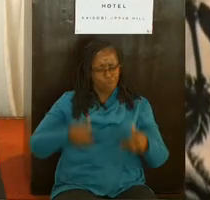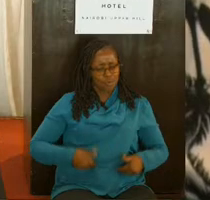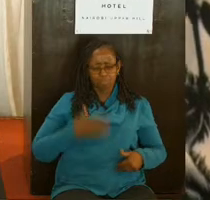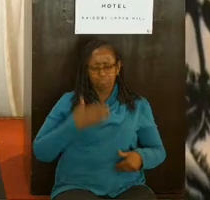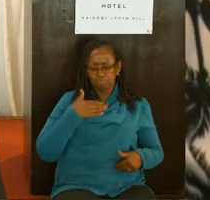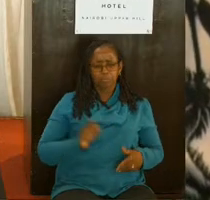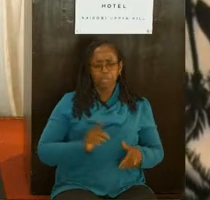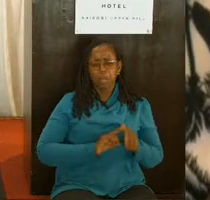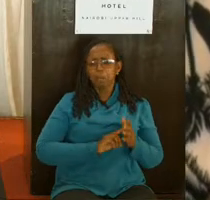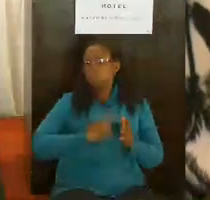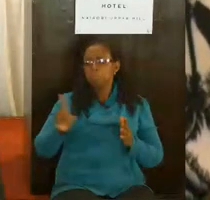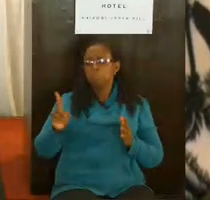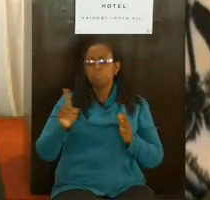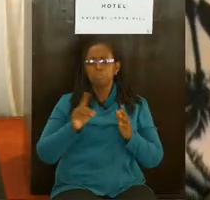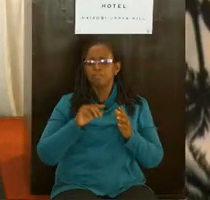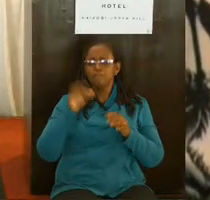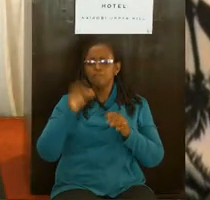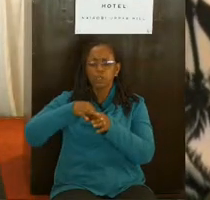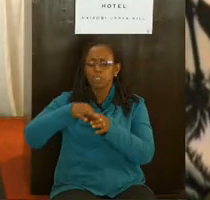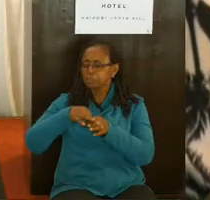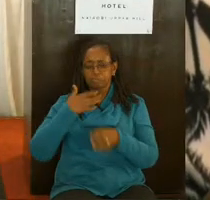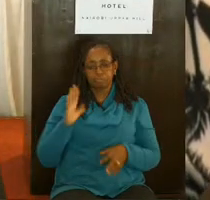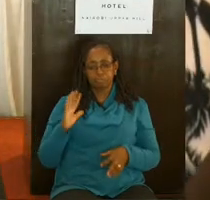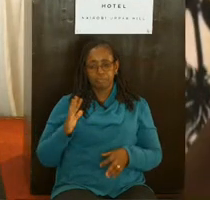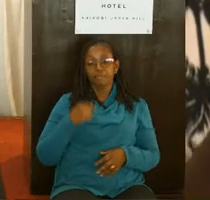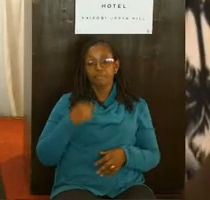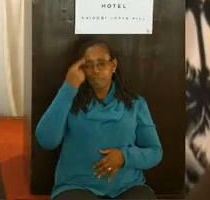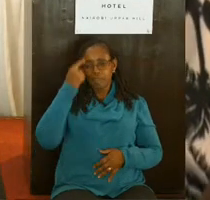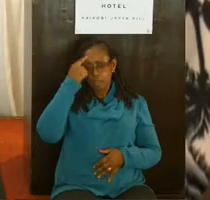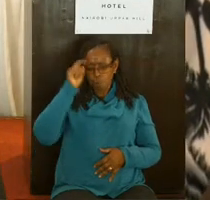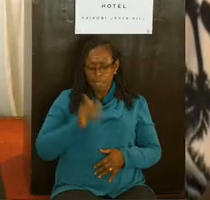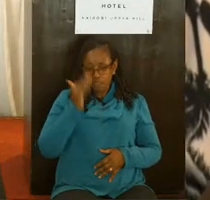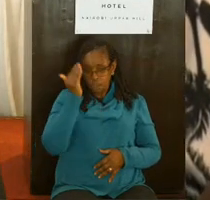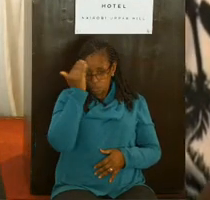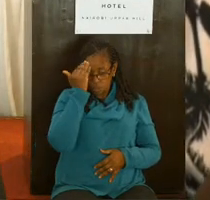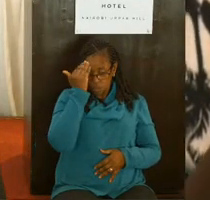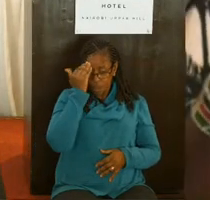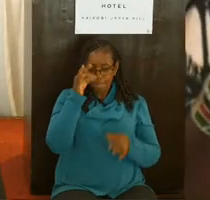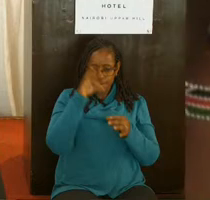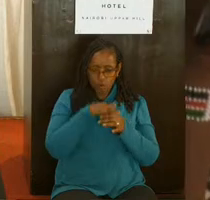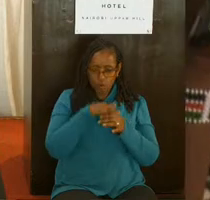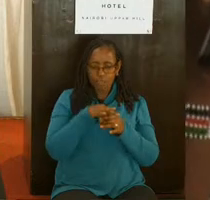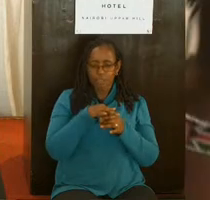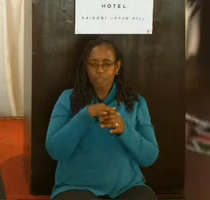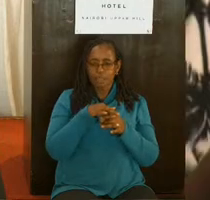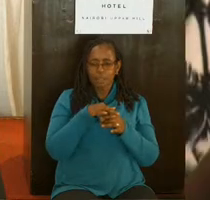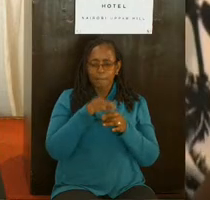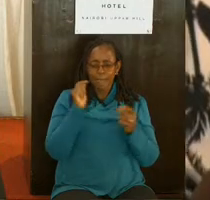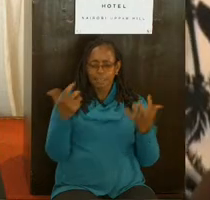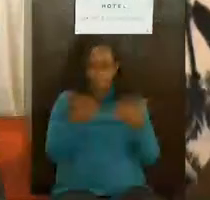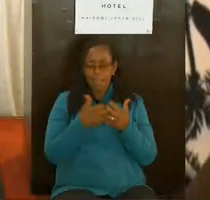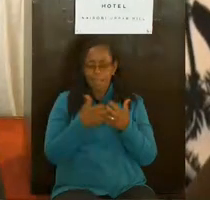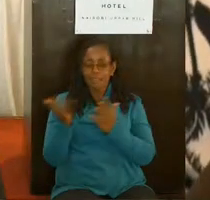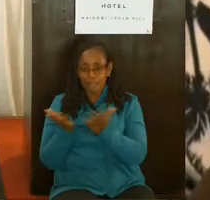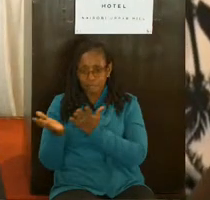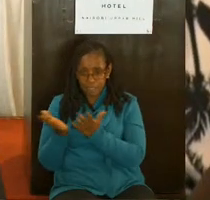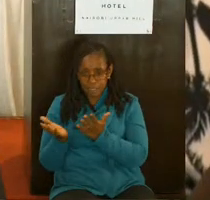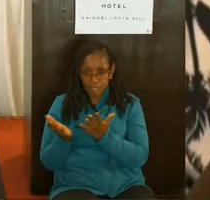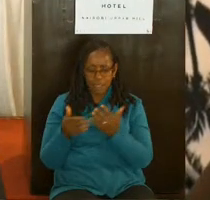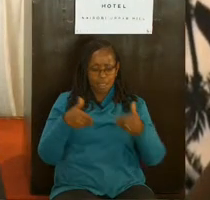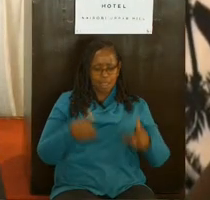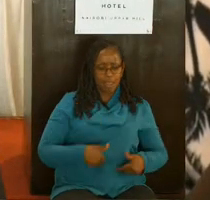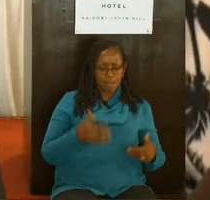want to vote I I think we we need to know that voting needs to be versus services and the young people